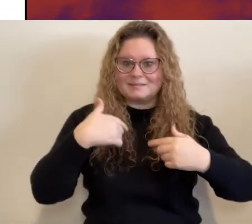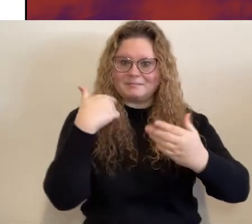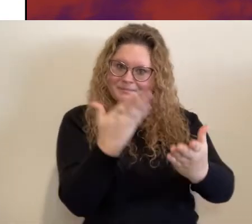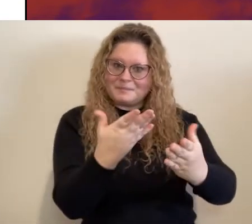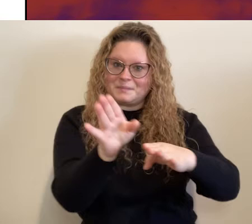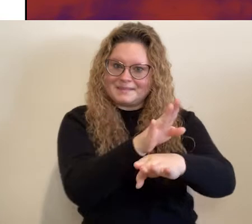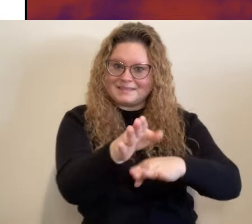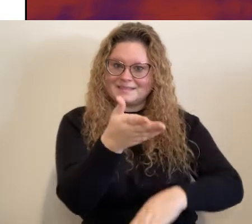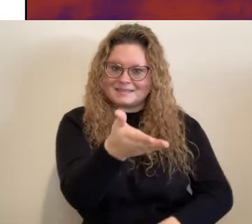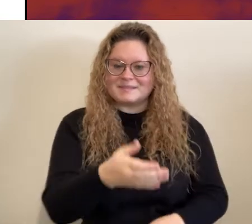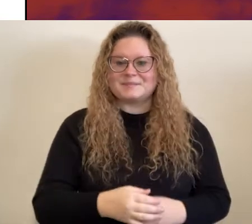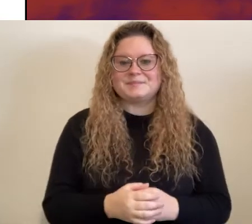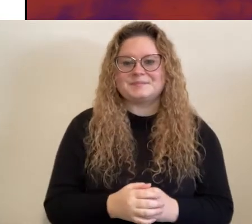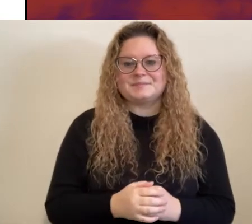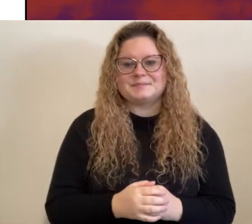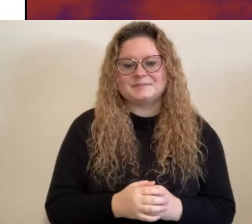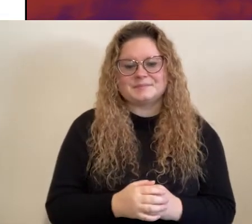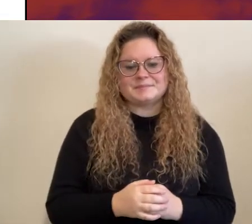basis. So we're going to go recovering